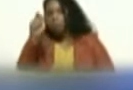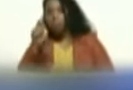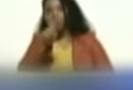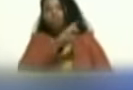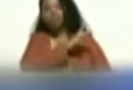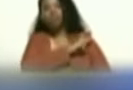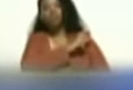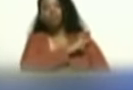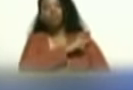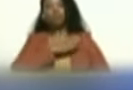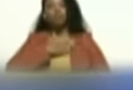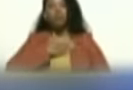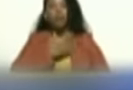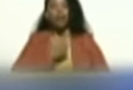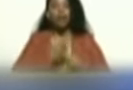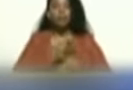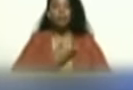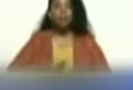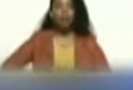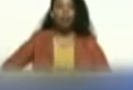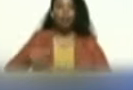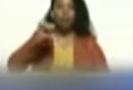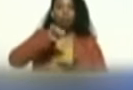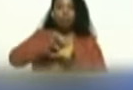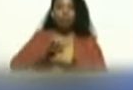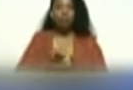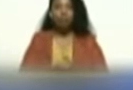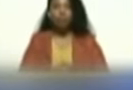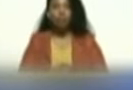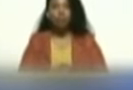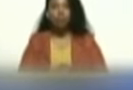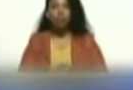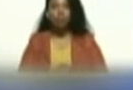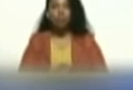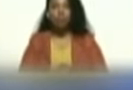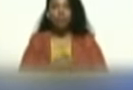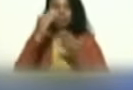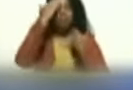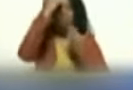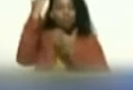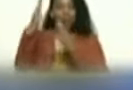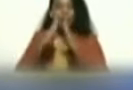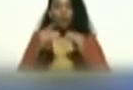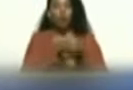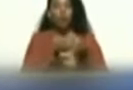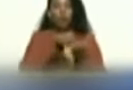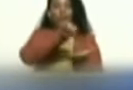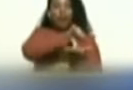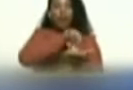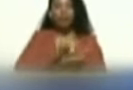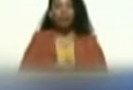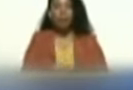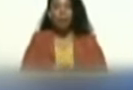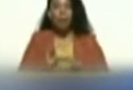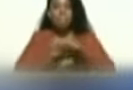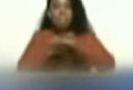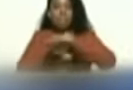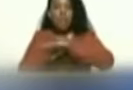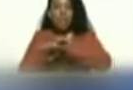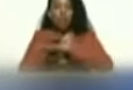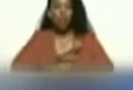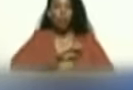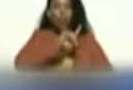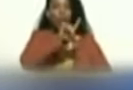like what is happening between Iran and Russia, you know, the sanctions has been pushing Moscow and Tehran in order to expand ties